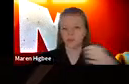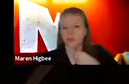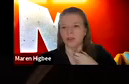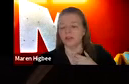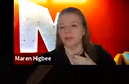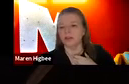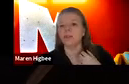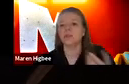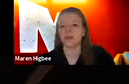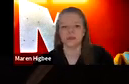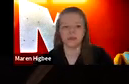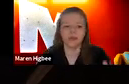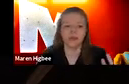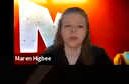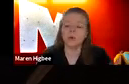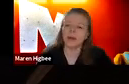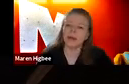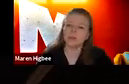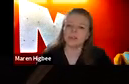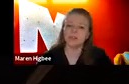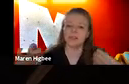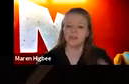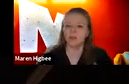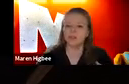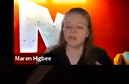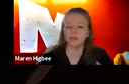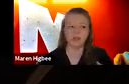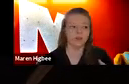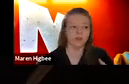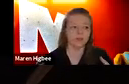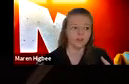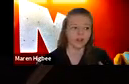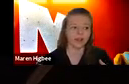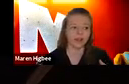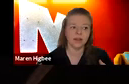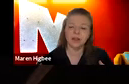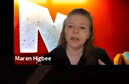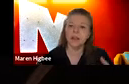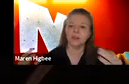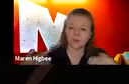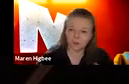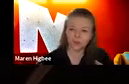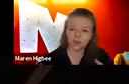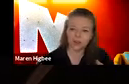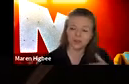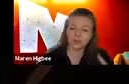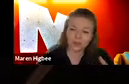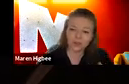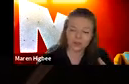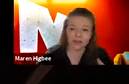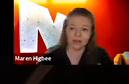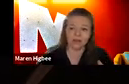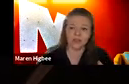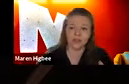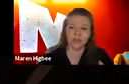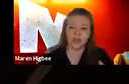else that goes in the event space. But what happens is the technology that you need on the other side and the crew that you need to run